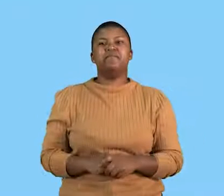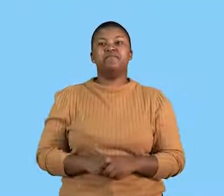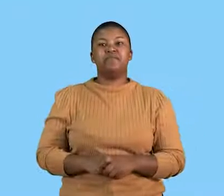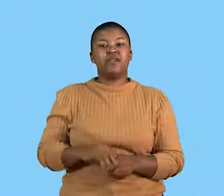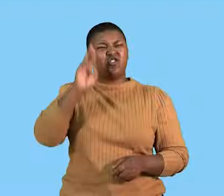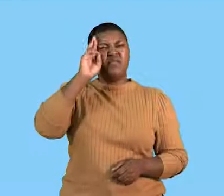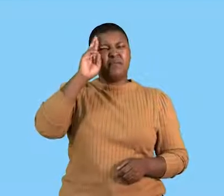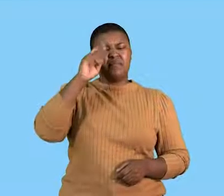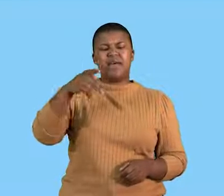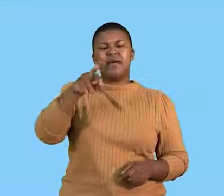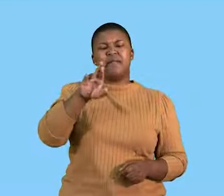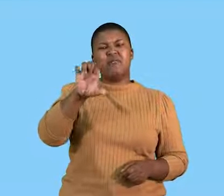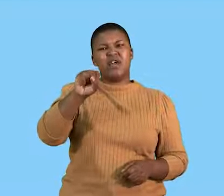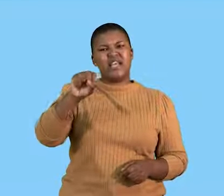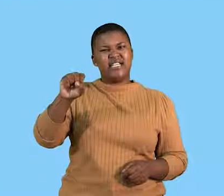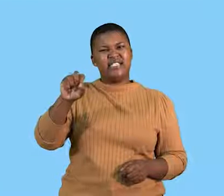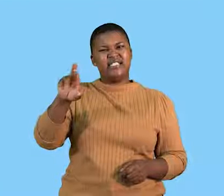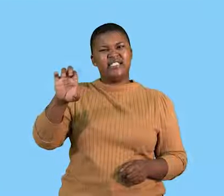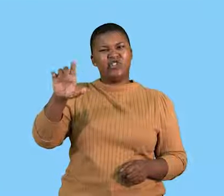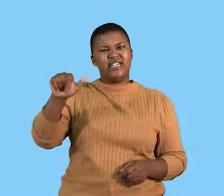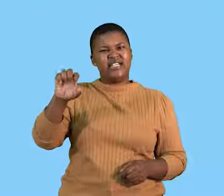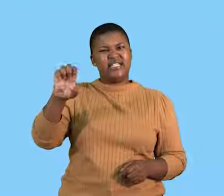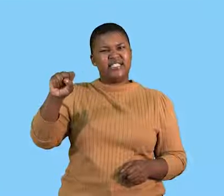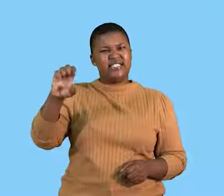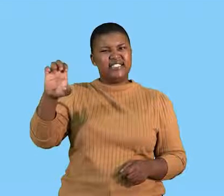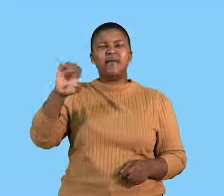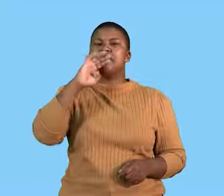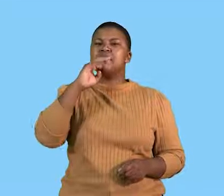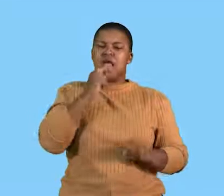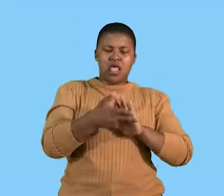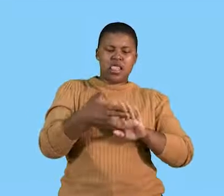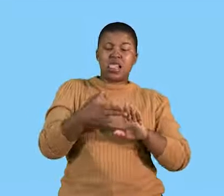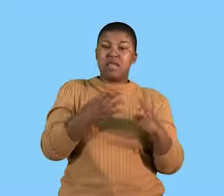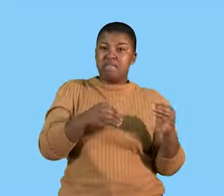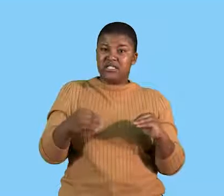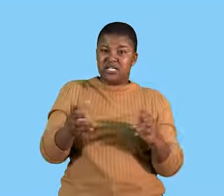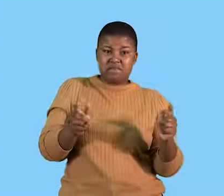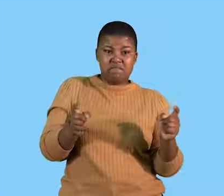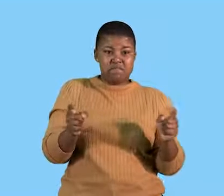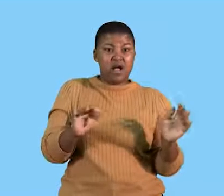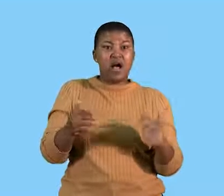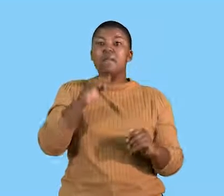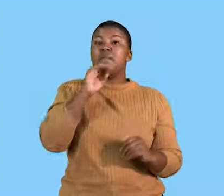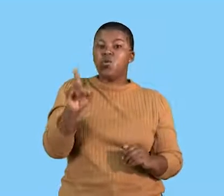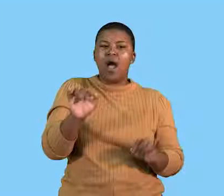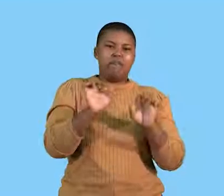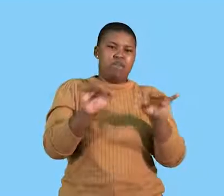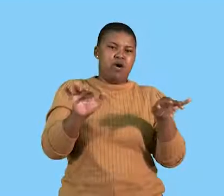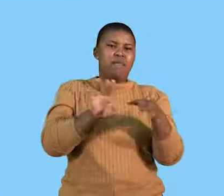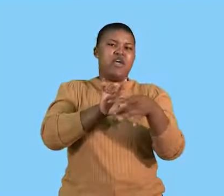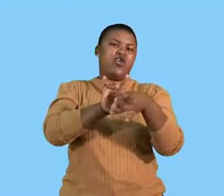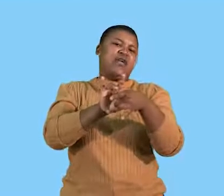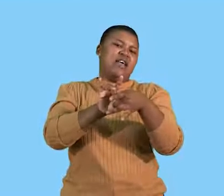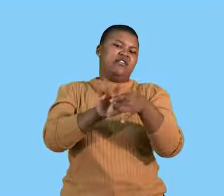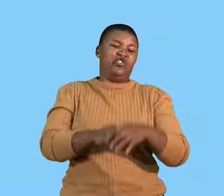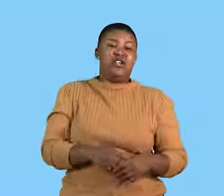we remember that press releases is a way to manage the image of the business. Therefore, it will be the public